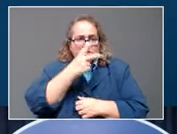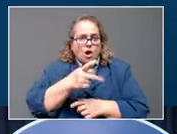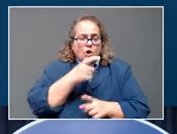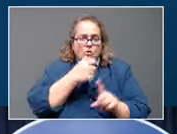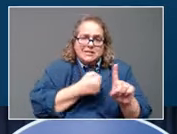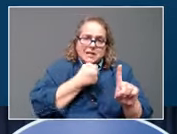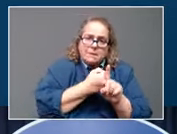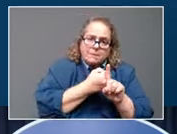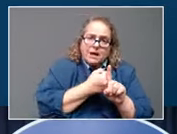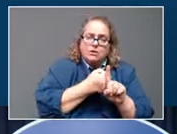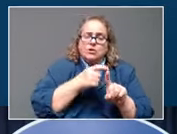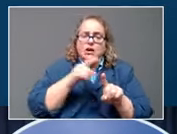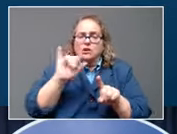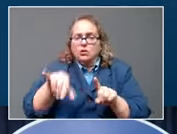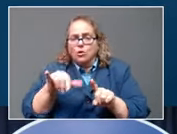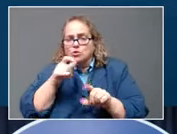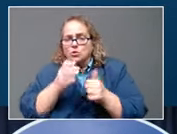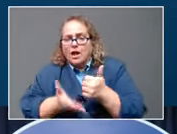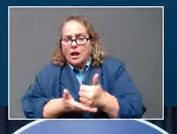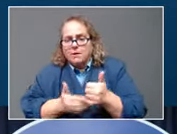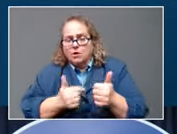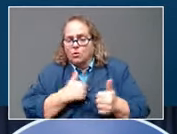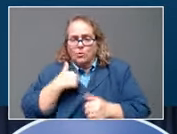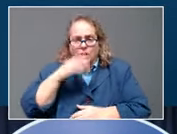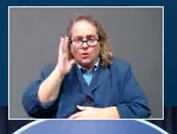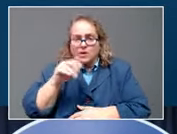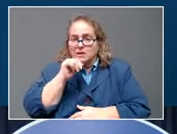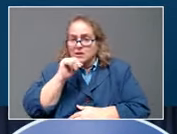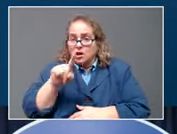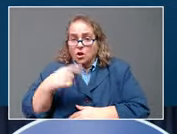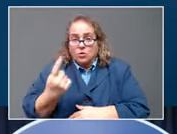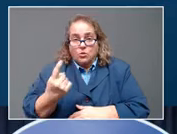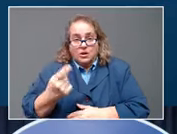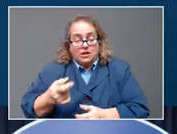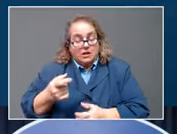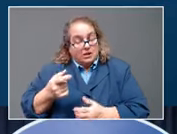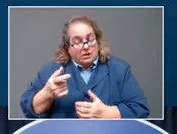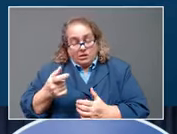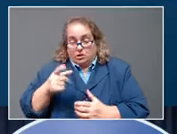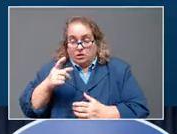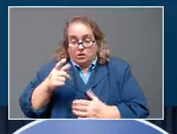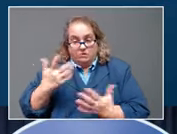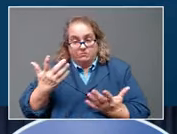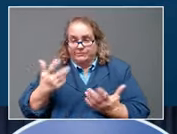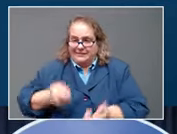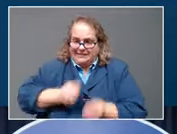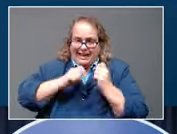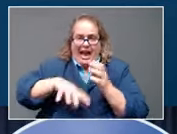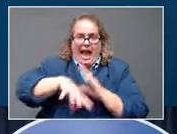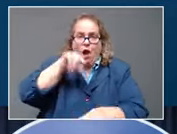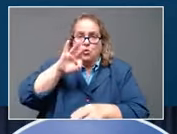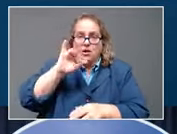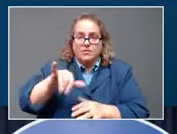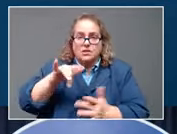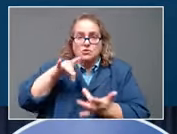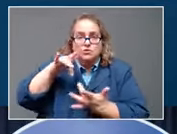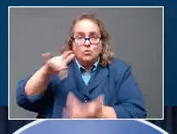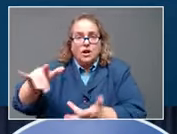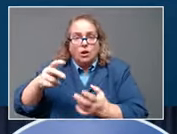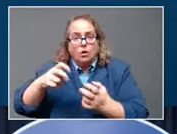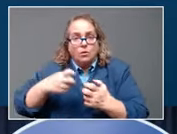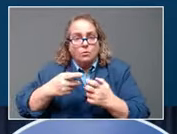are helping. We will not only dig out, but we will rebuild in each of these communities, every building, every